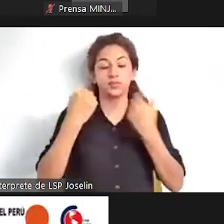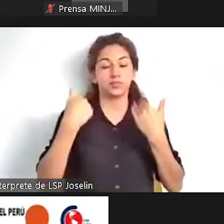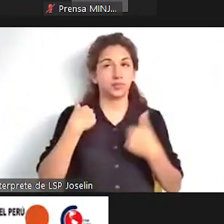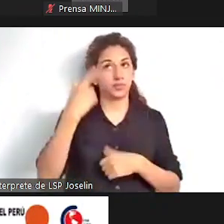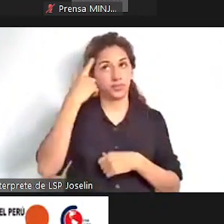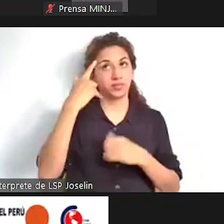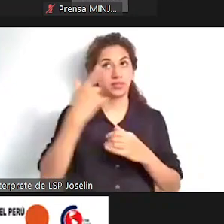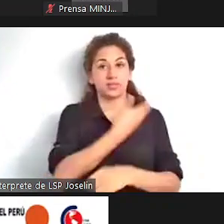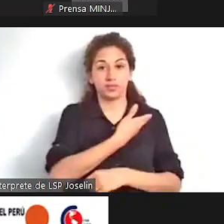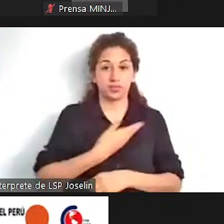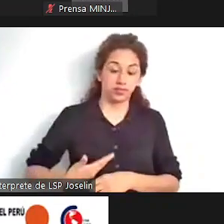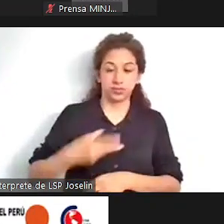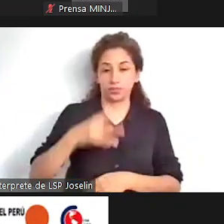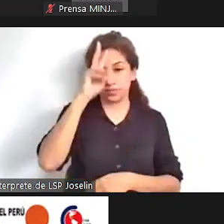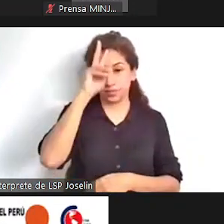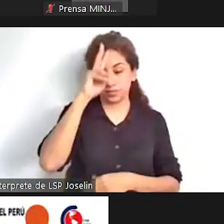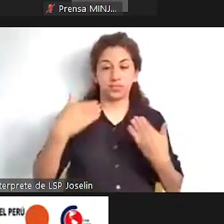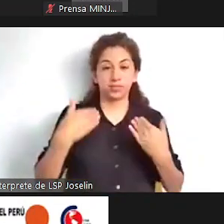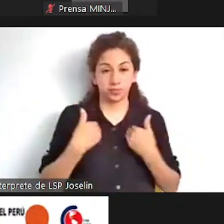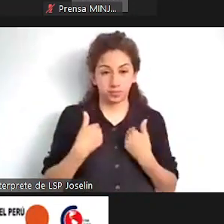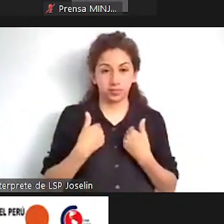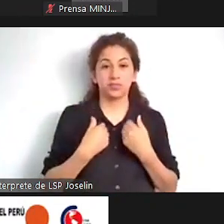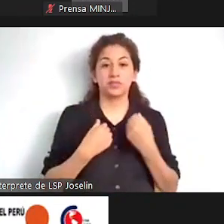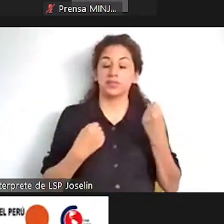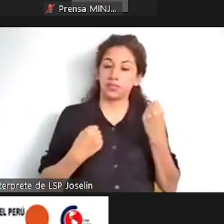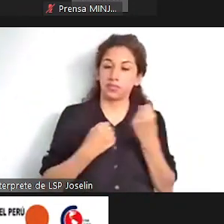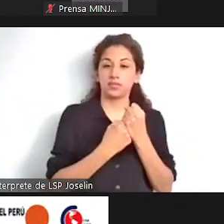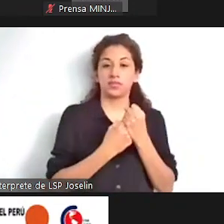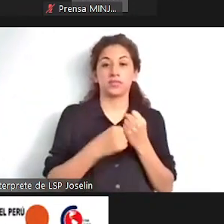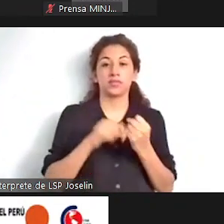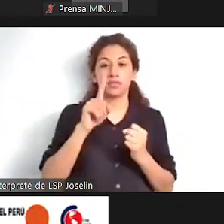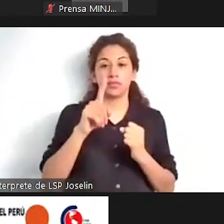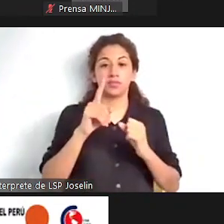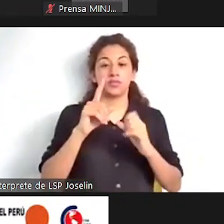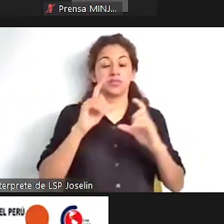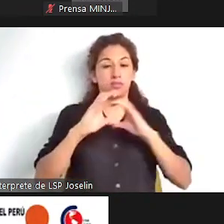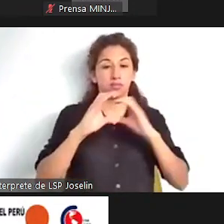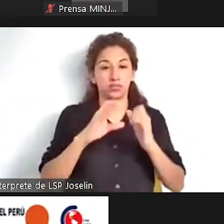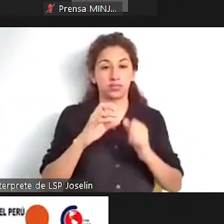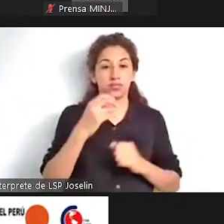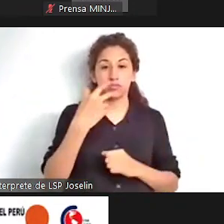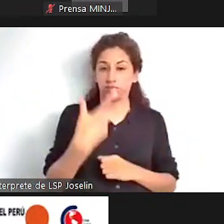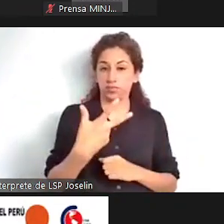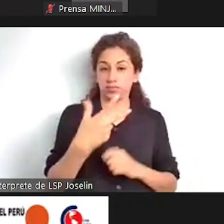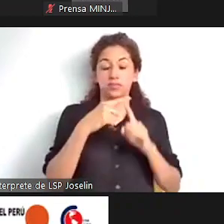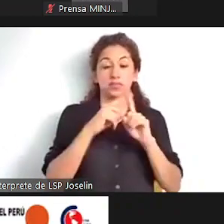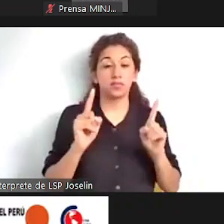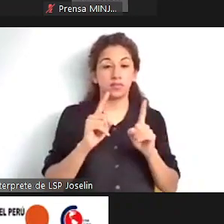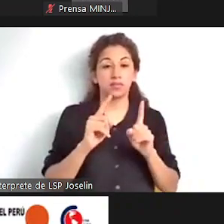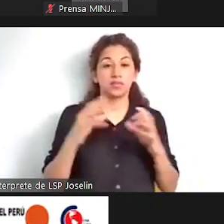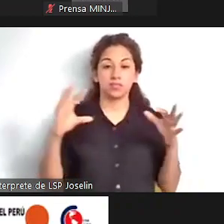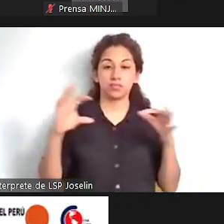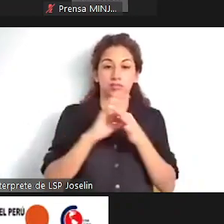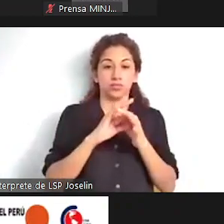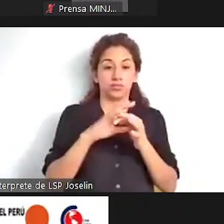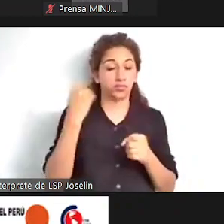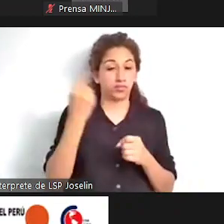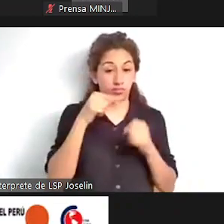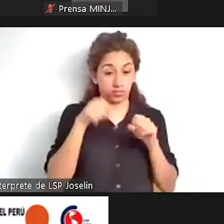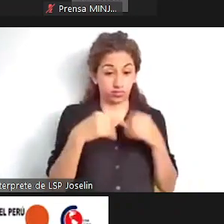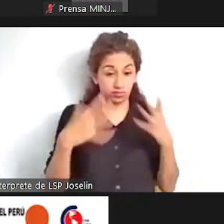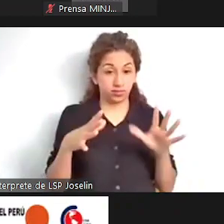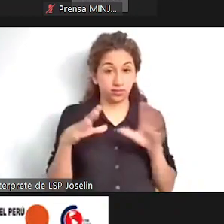we think that the moving say need to guarantee a binding a tripartite